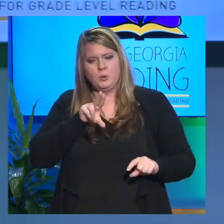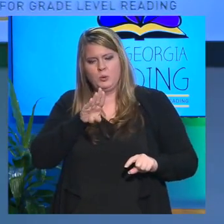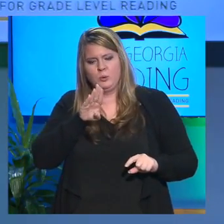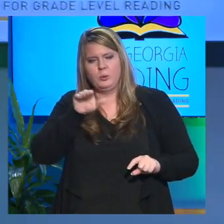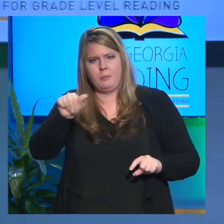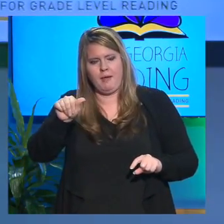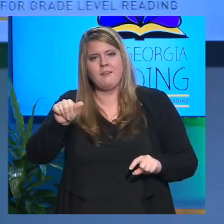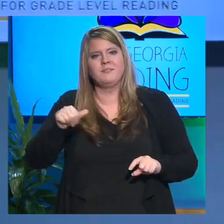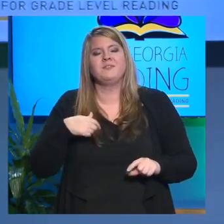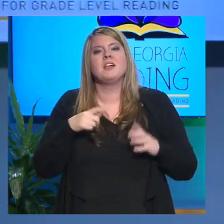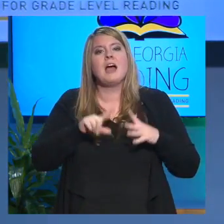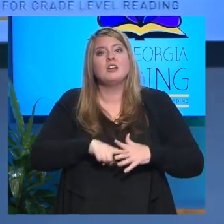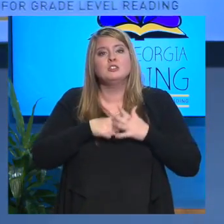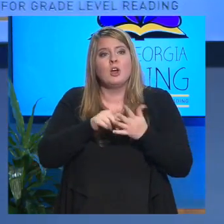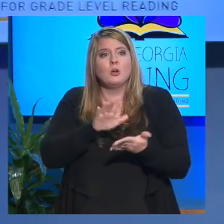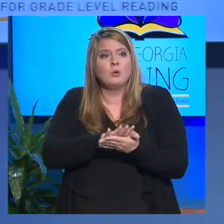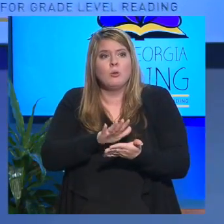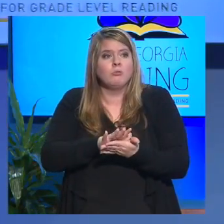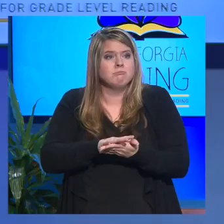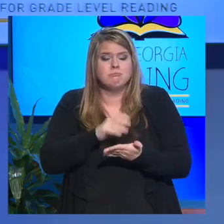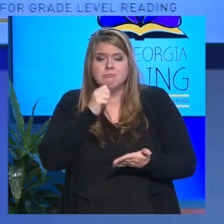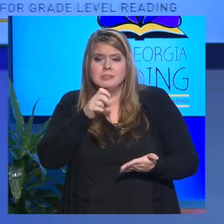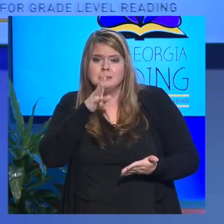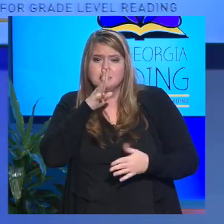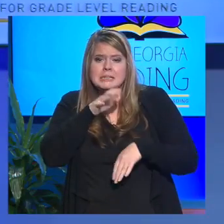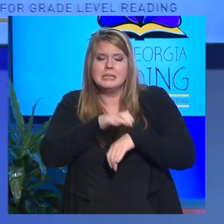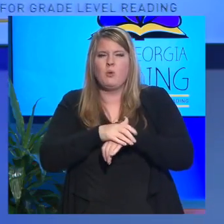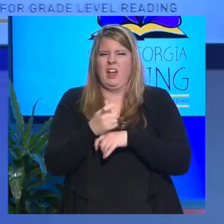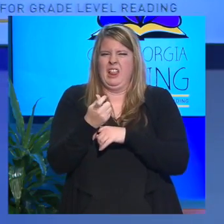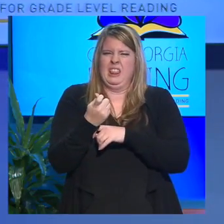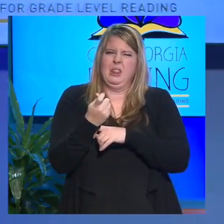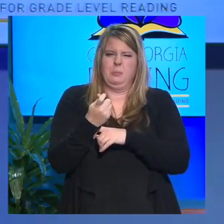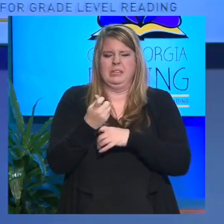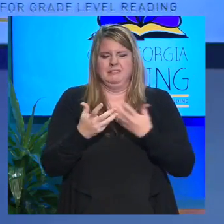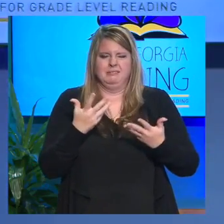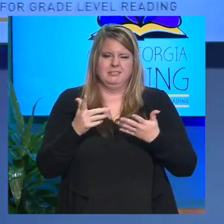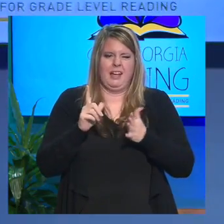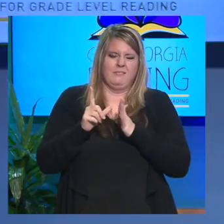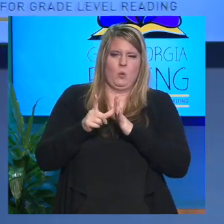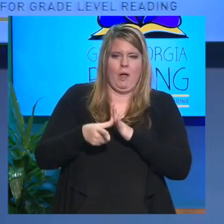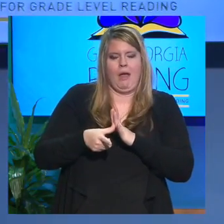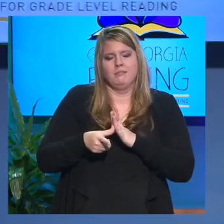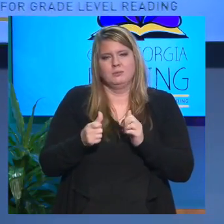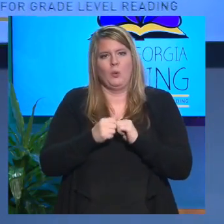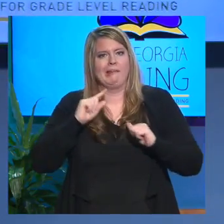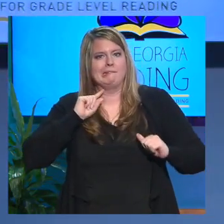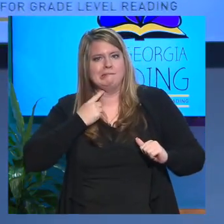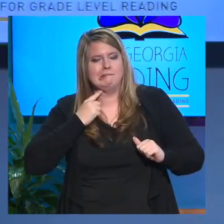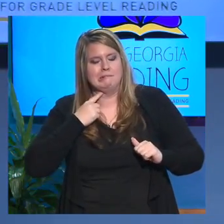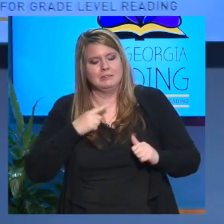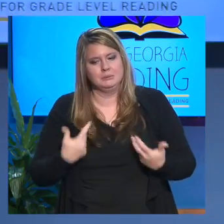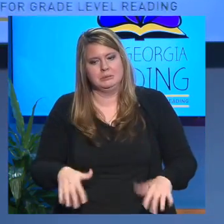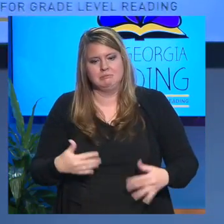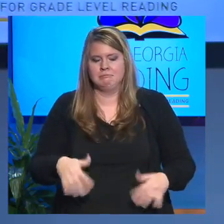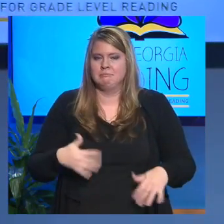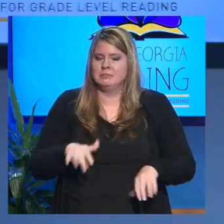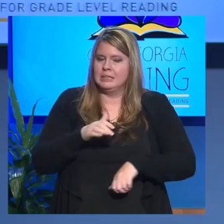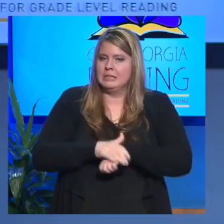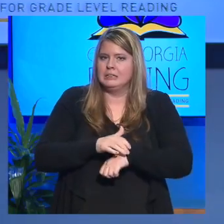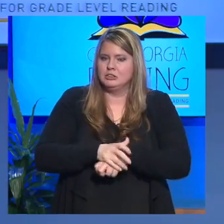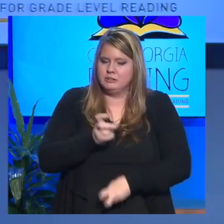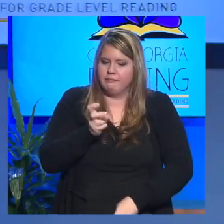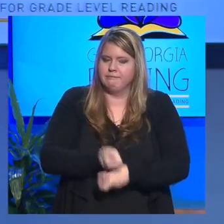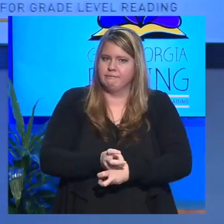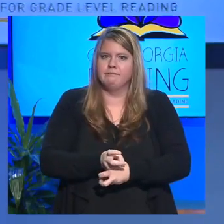school, I didn't know speak English. Well, I speak a little like this after a while, you know? English is really hard, children.